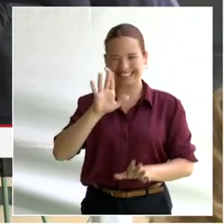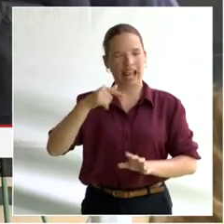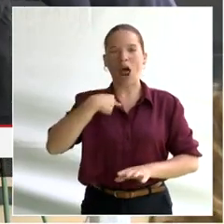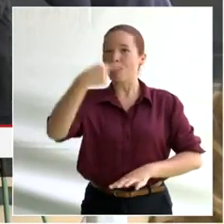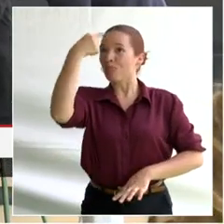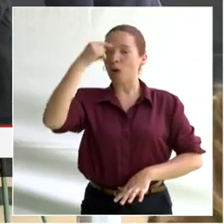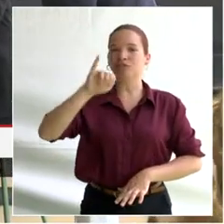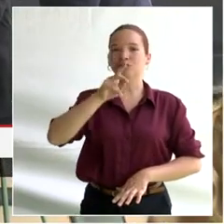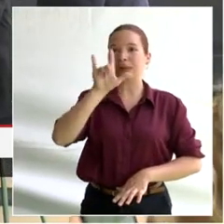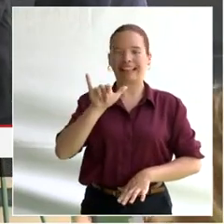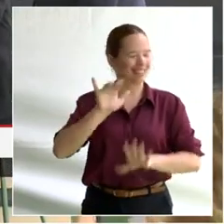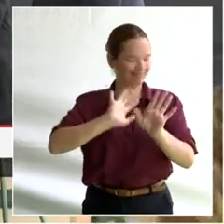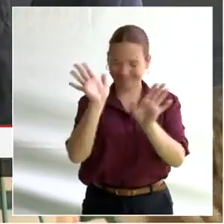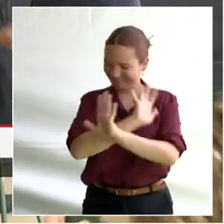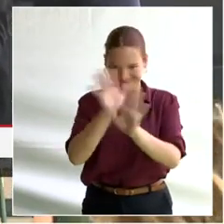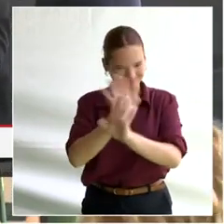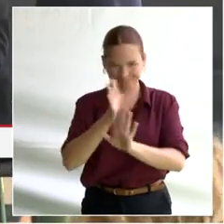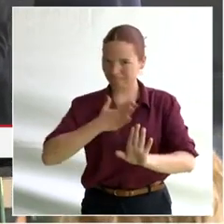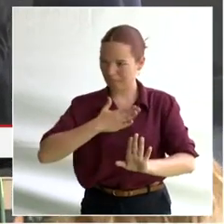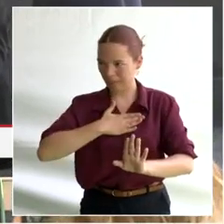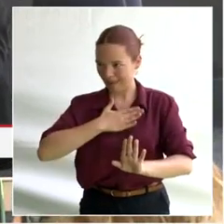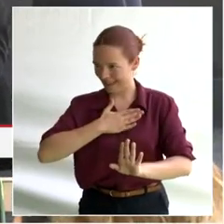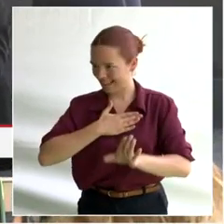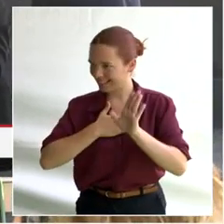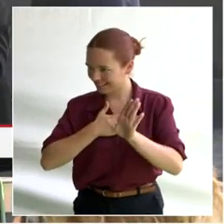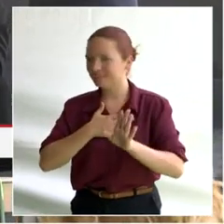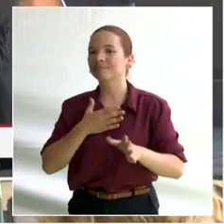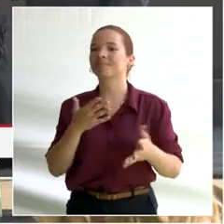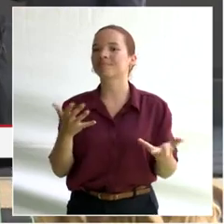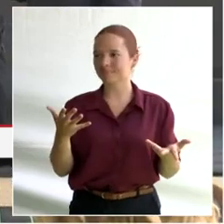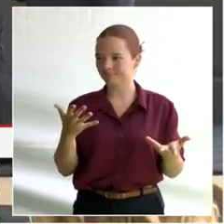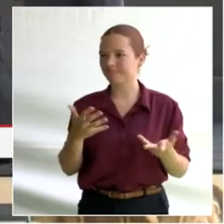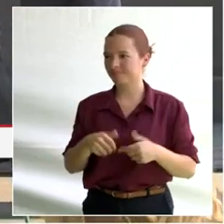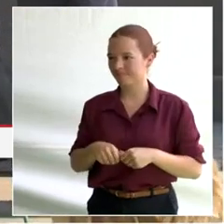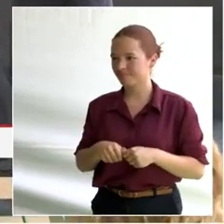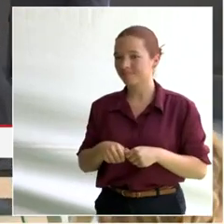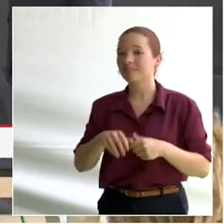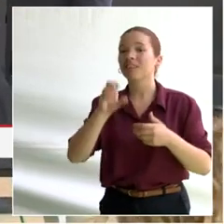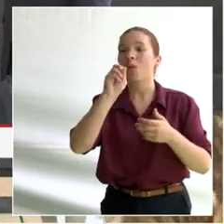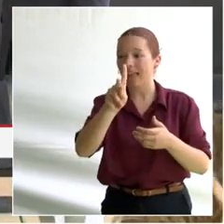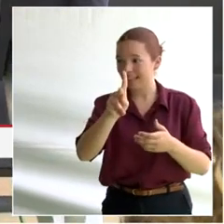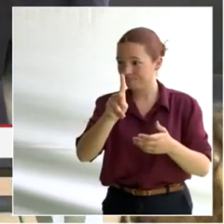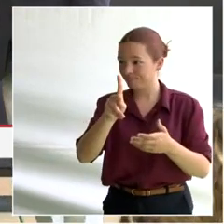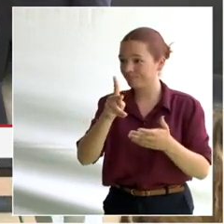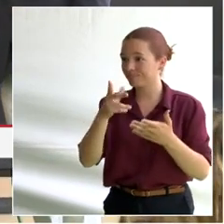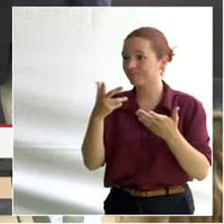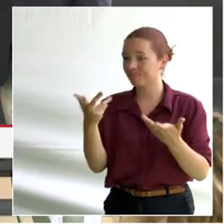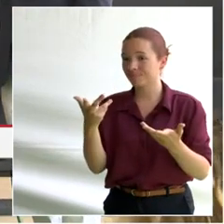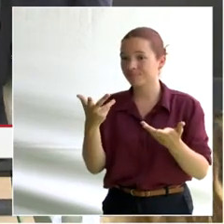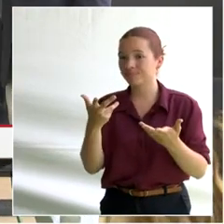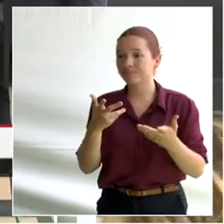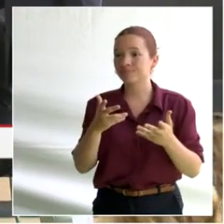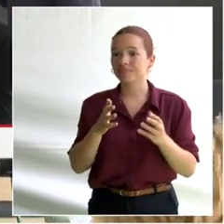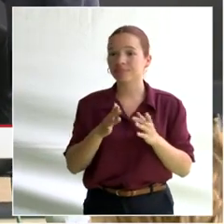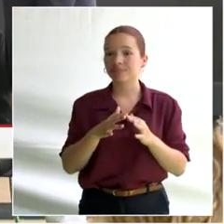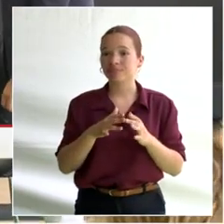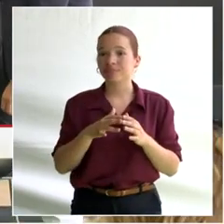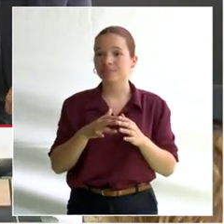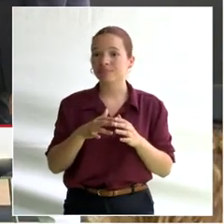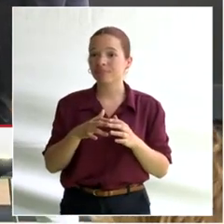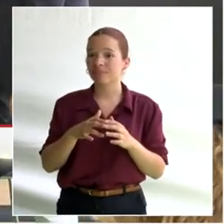Chip 20, Chip she has 20. just Thank you, picked Jojo. up. So it's a wild card, and that's Bianca Andrescu.